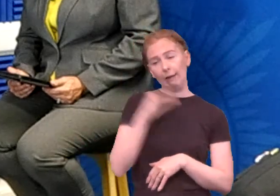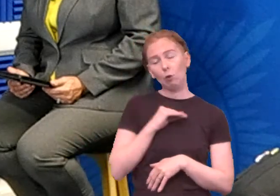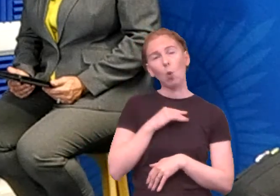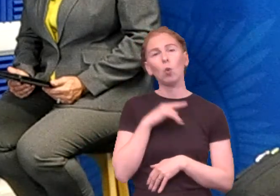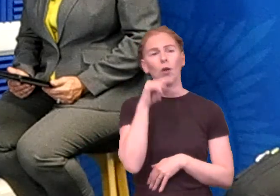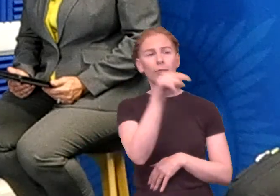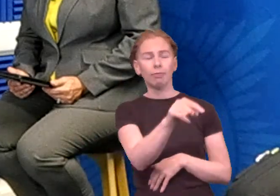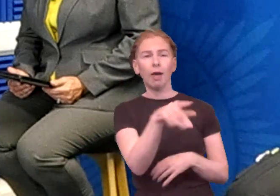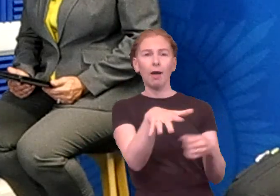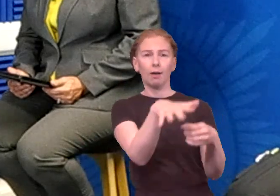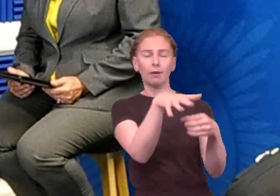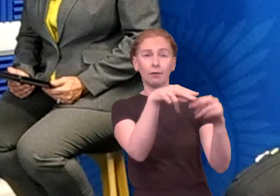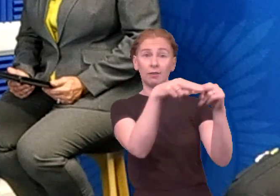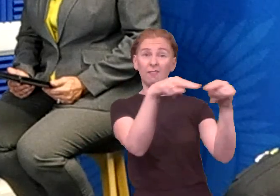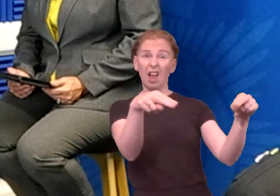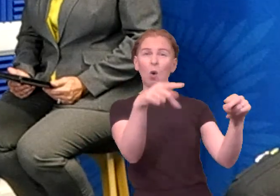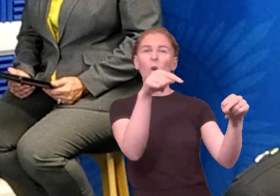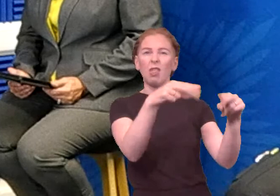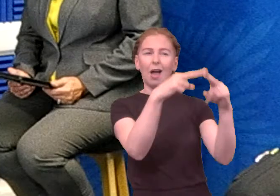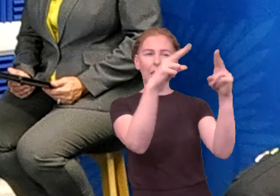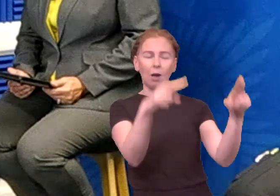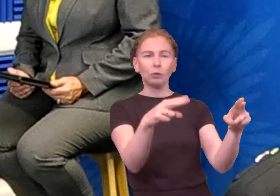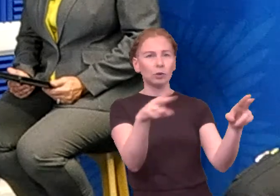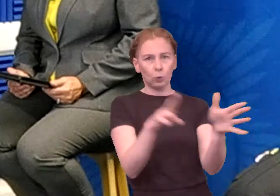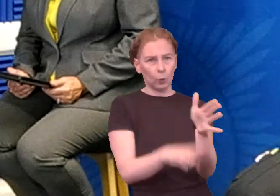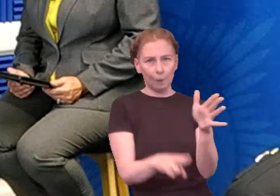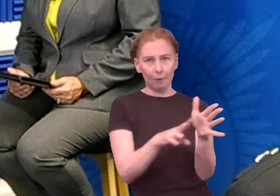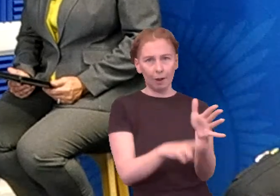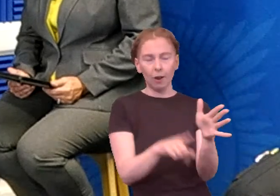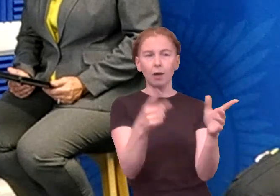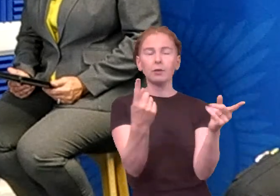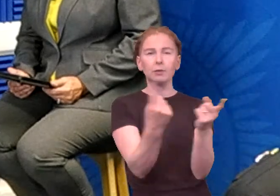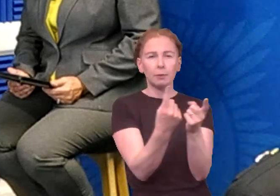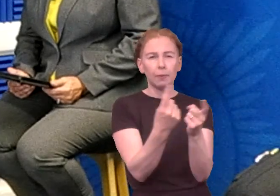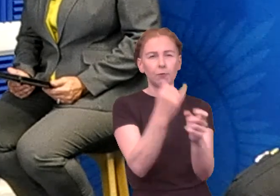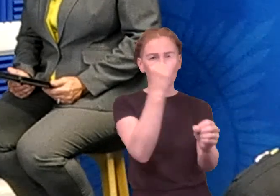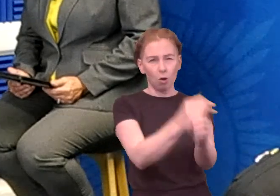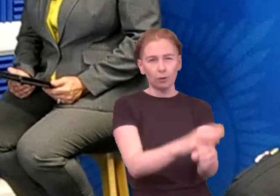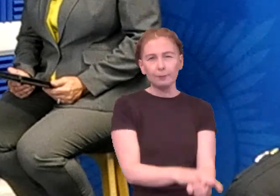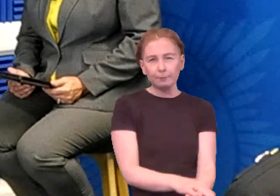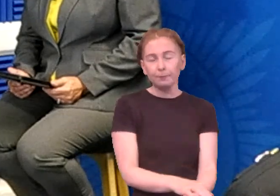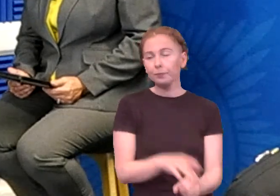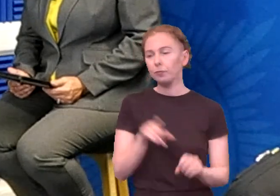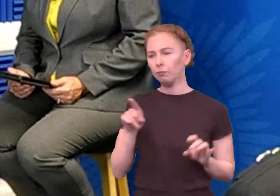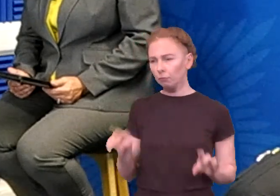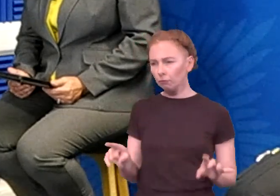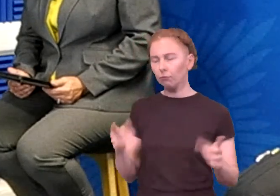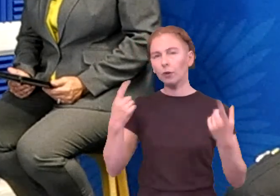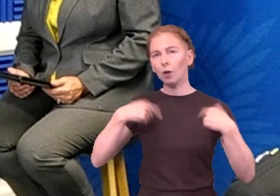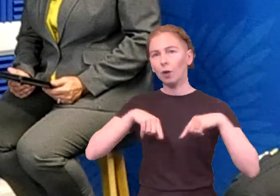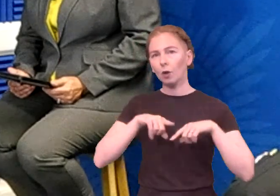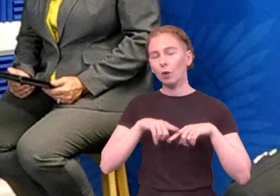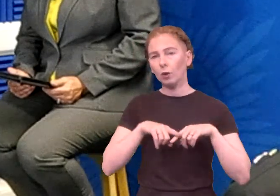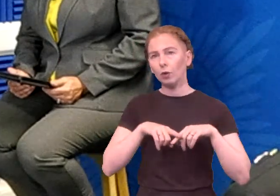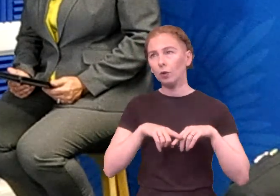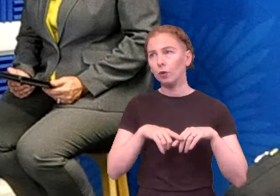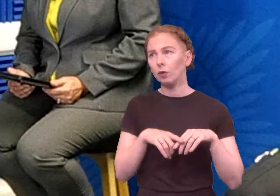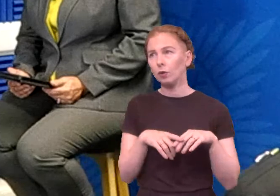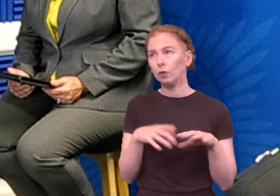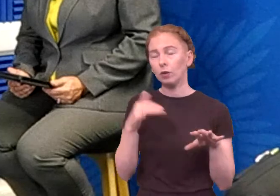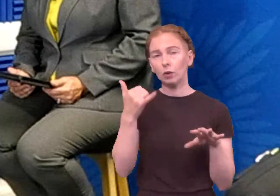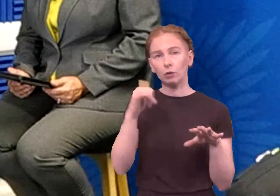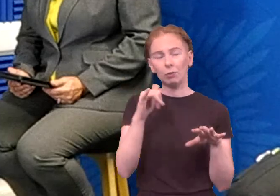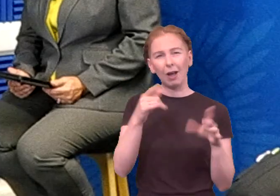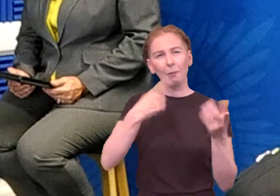about drug supply where someone will ring one telephone, which could be anywhere in the country, and then they're met by a runner who's directed